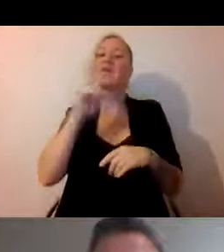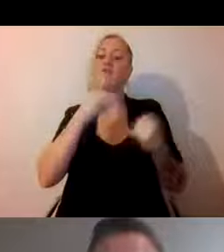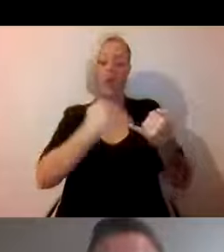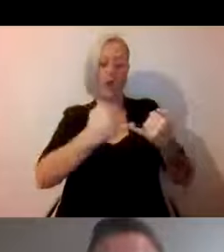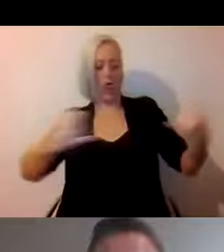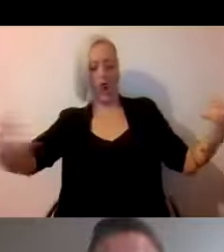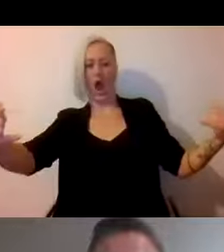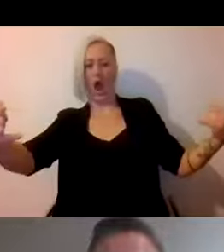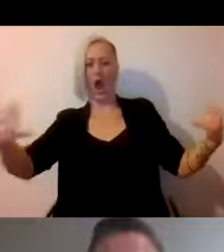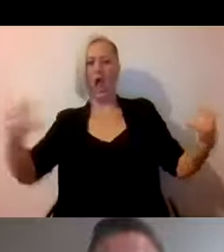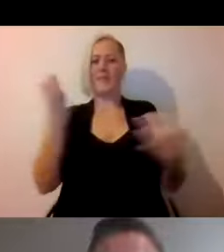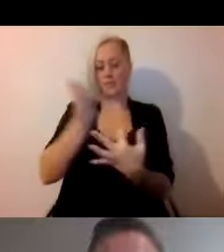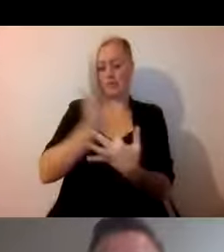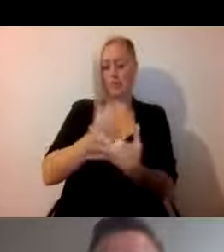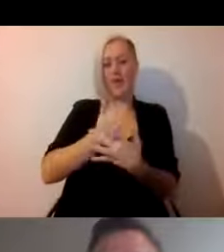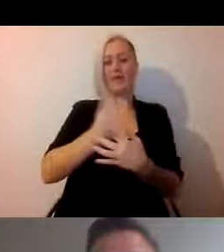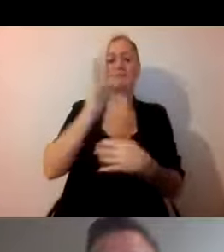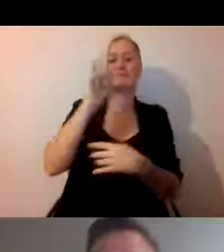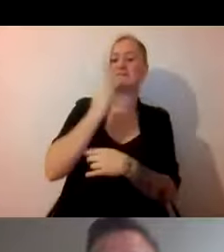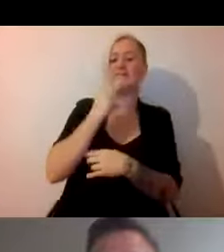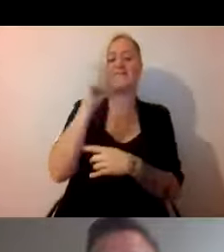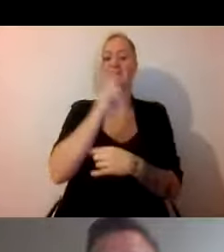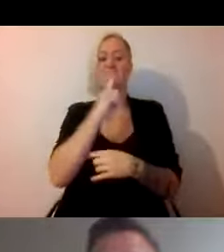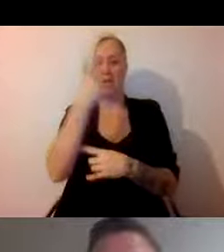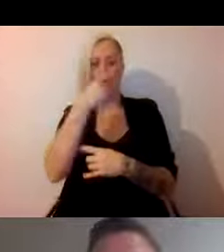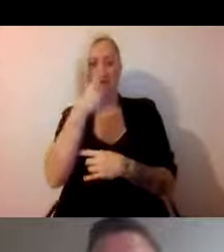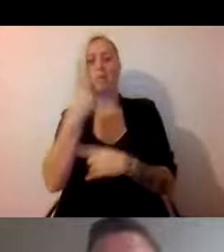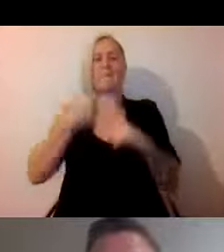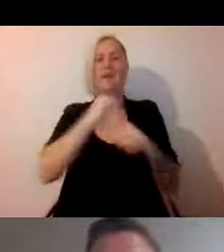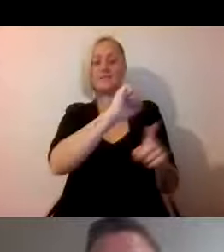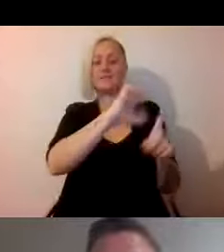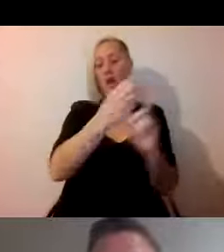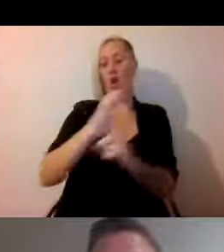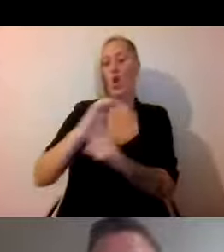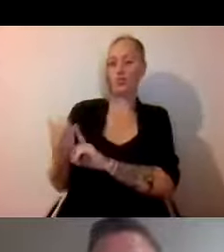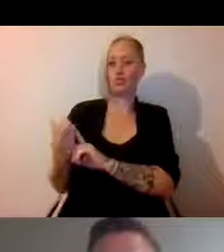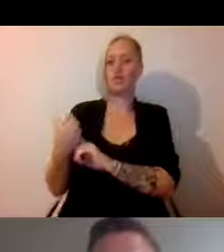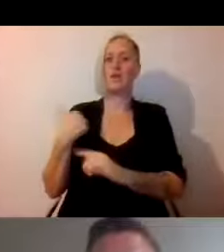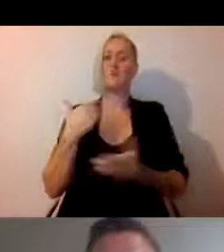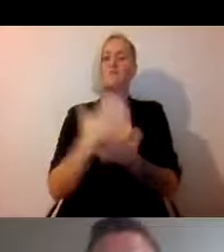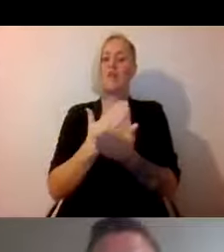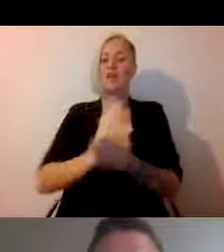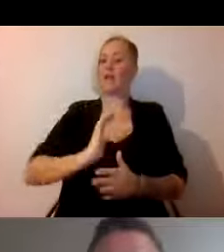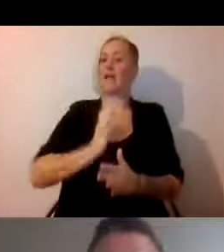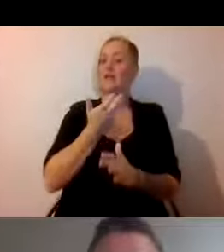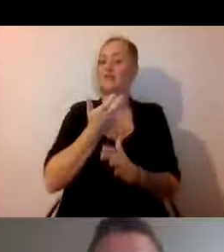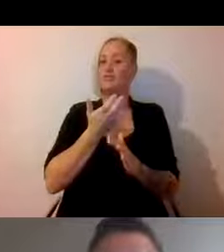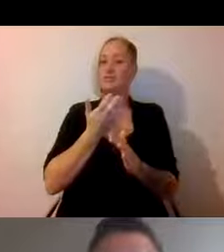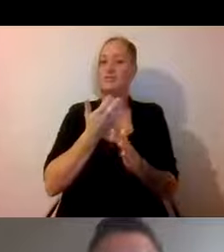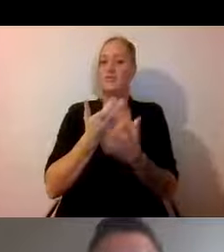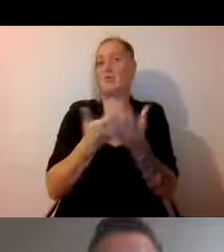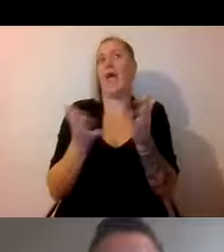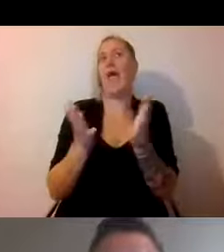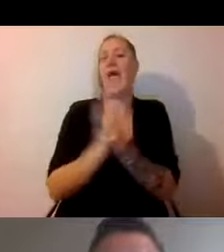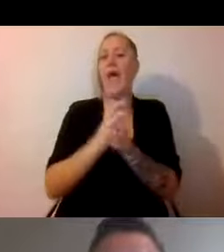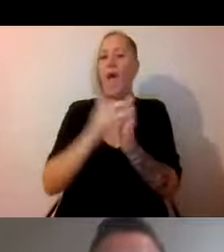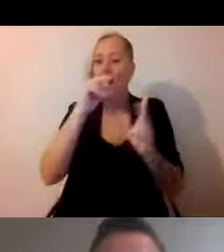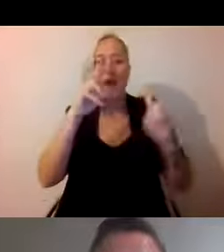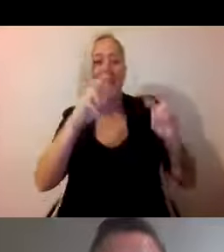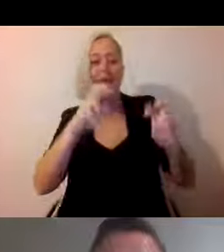between deaf and hearing people and deaf and hearing cultures. And I'm really, really interested in the ways that we can navigate that